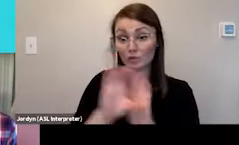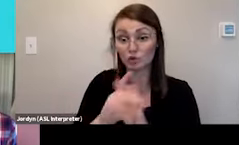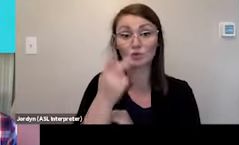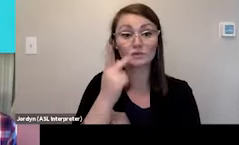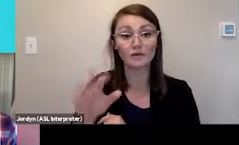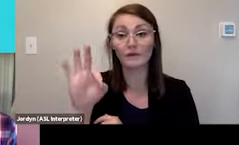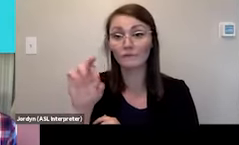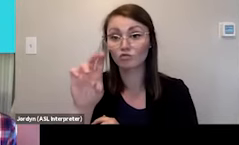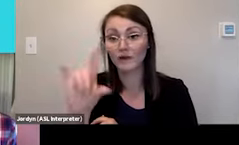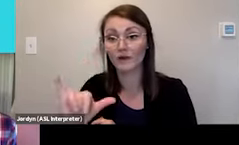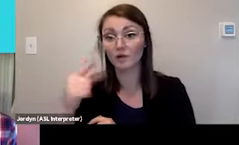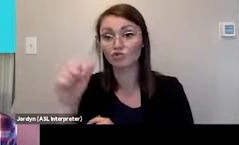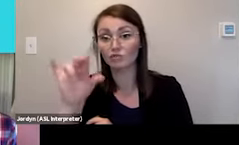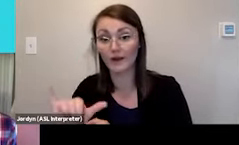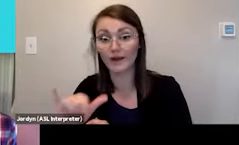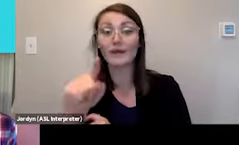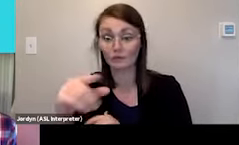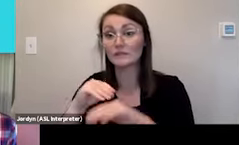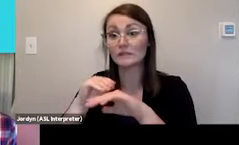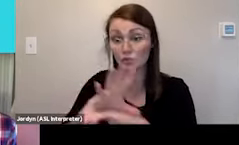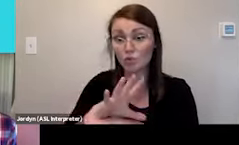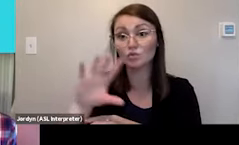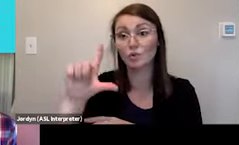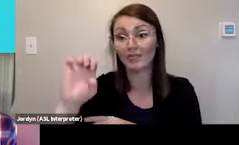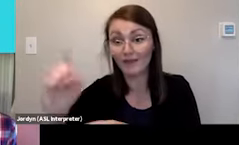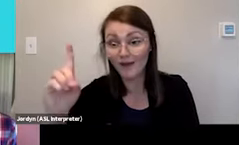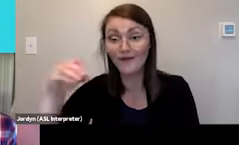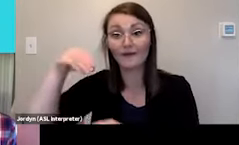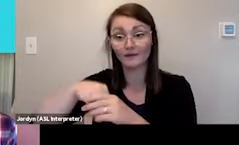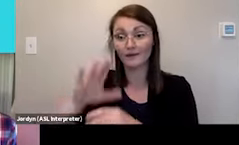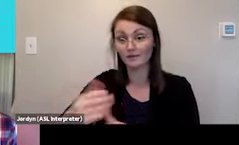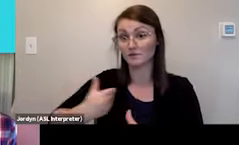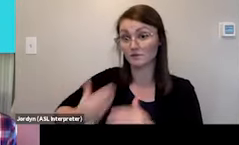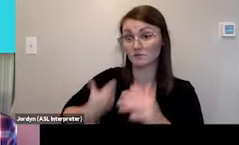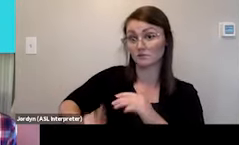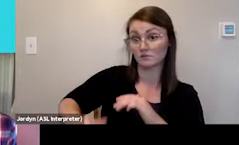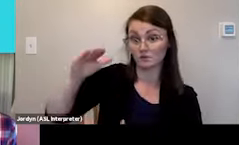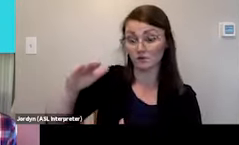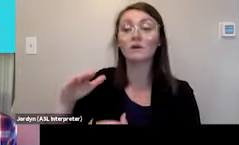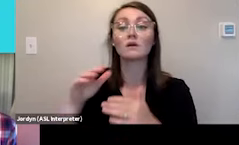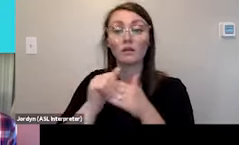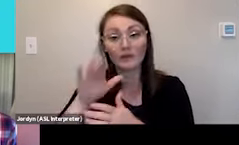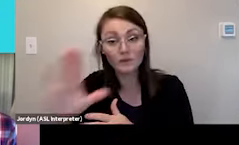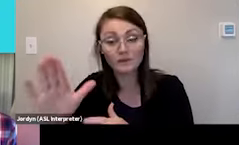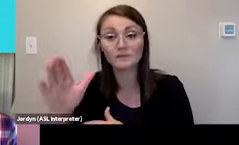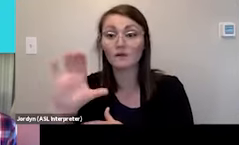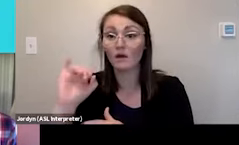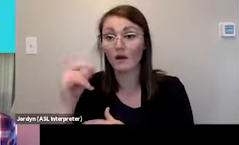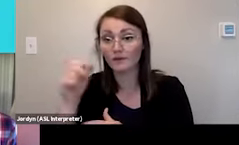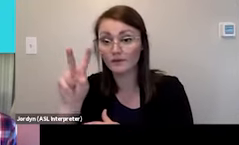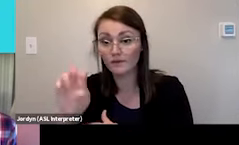who was exposed to lead in his youth, which led to many developmental and cognitive disabilities that may have contributed to